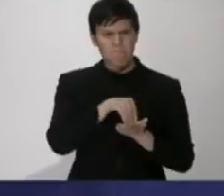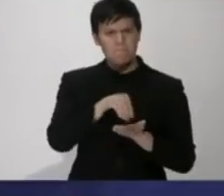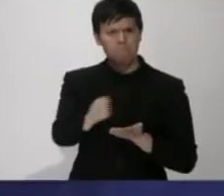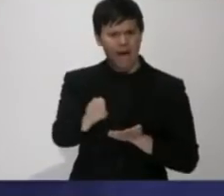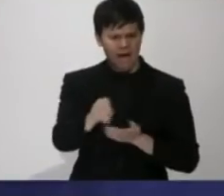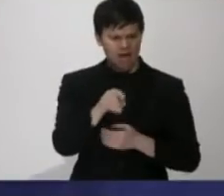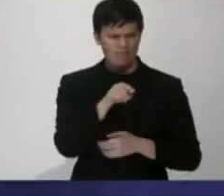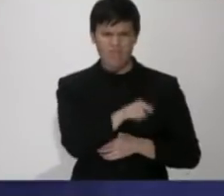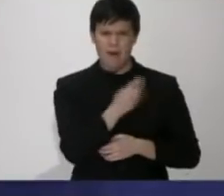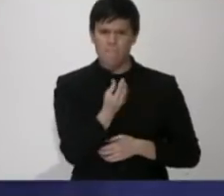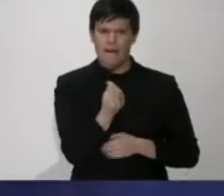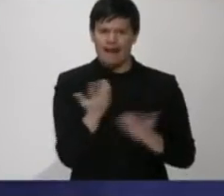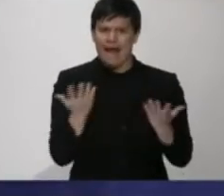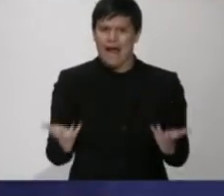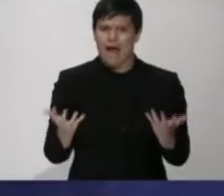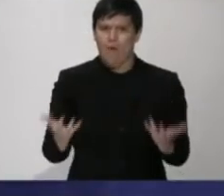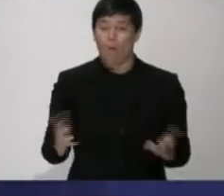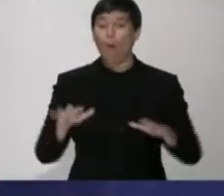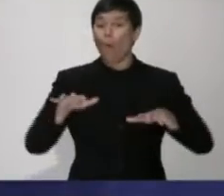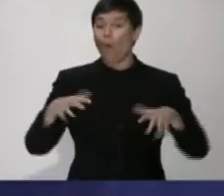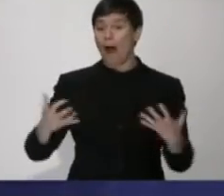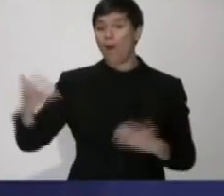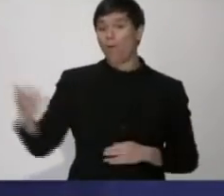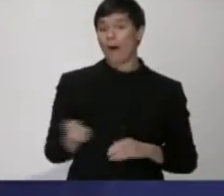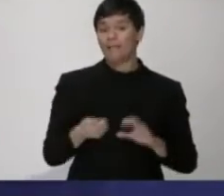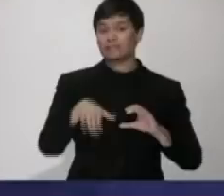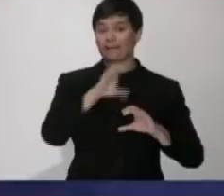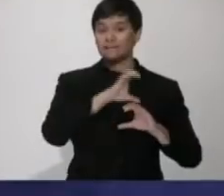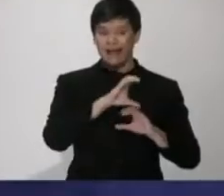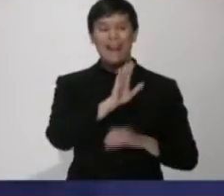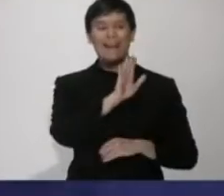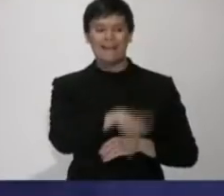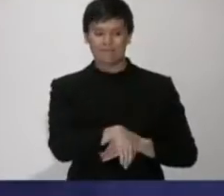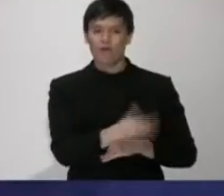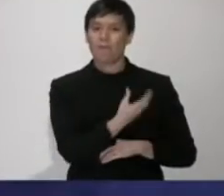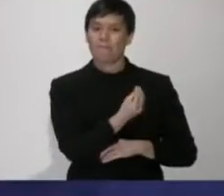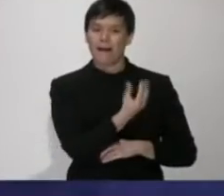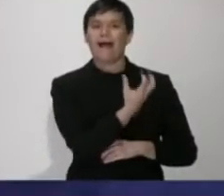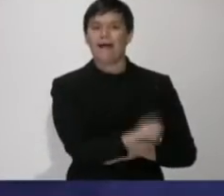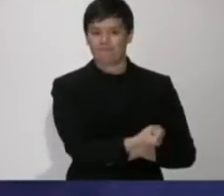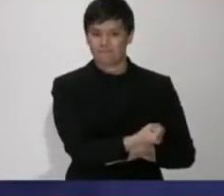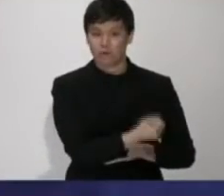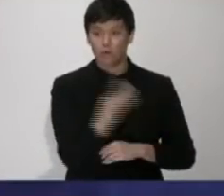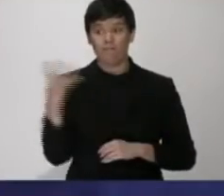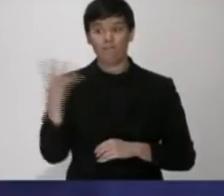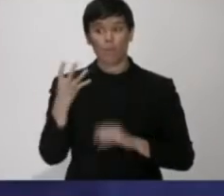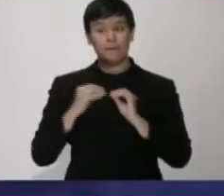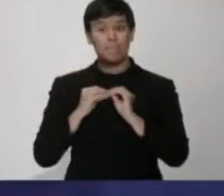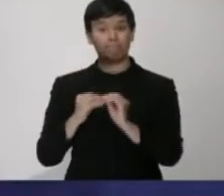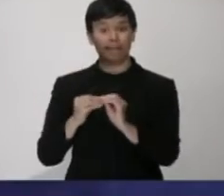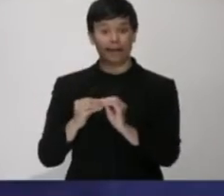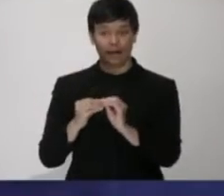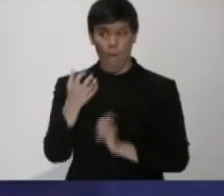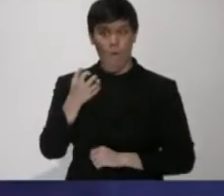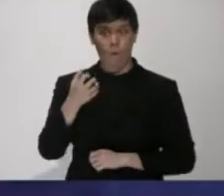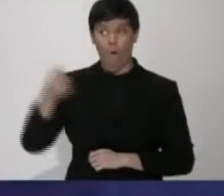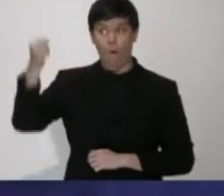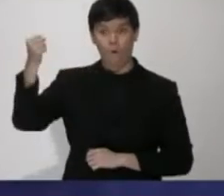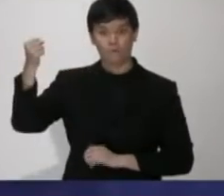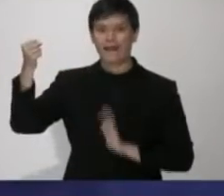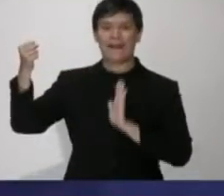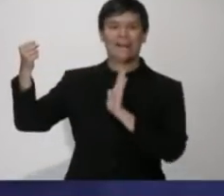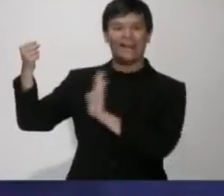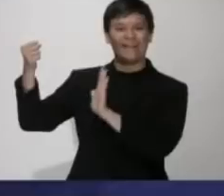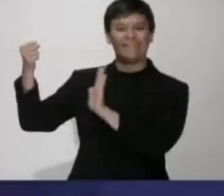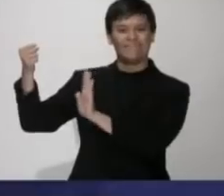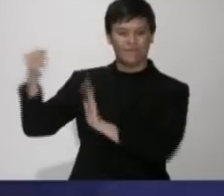subsidy appropriation, so at this point we will not be dipping into the $14 billion that is set aside from the COVID Response and Recovery